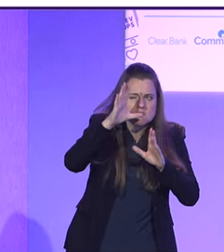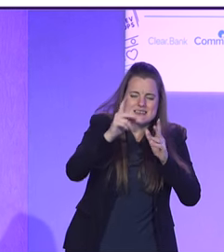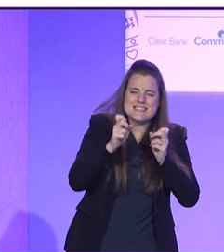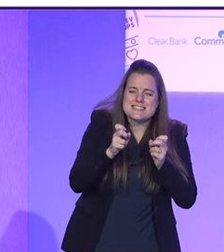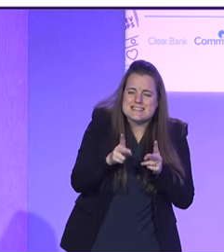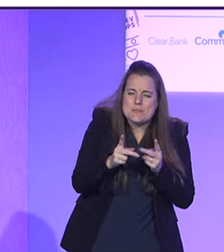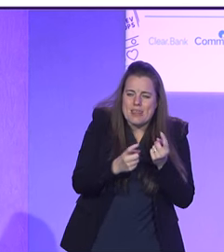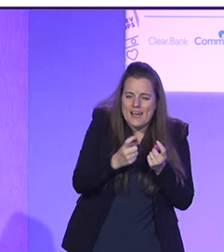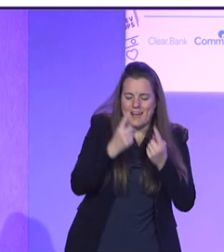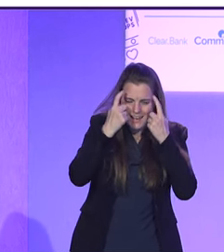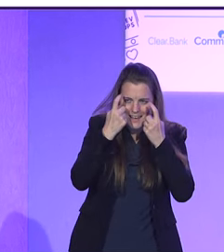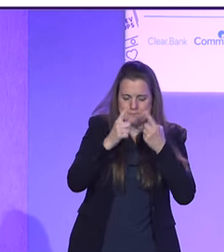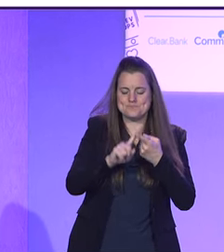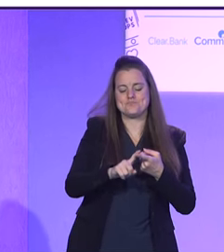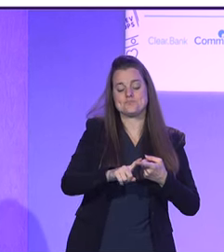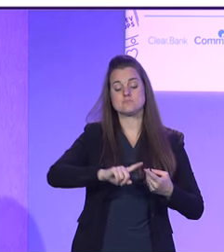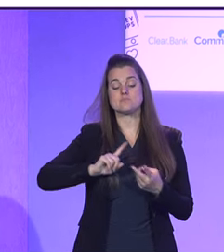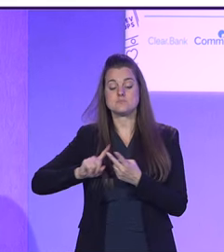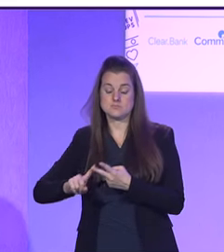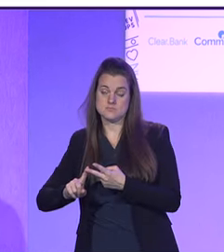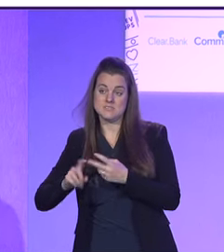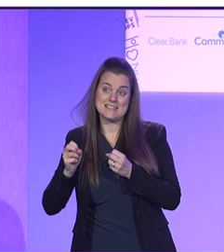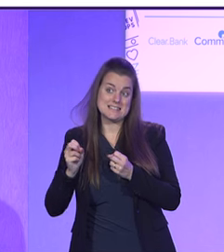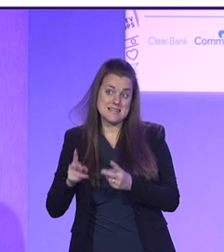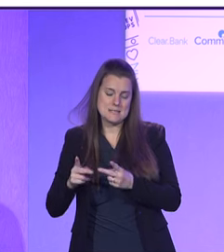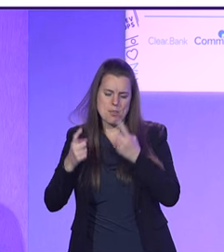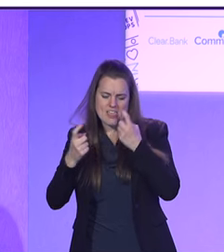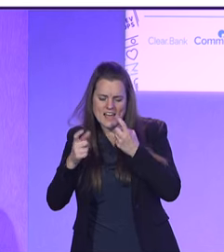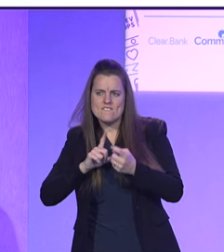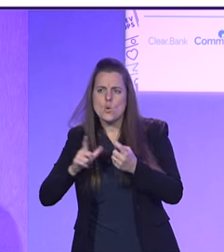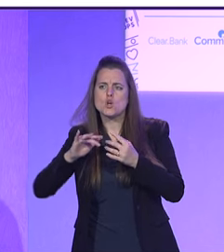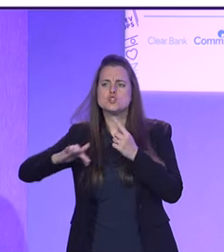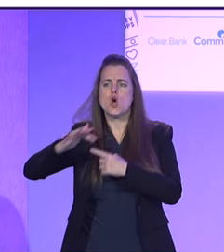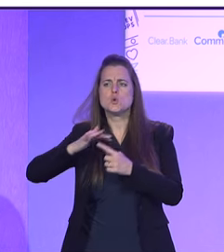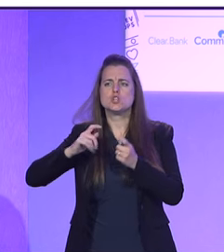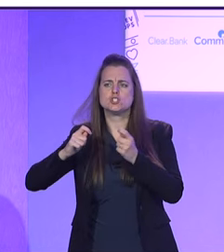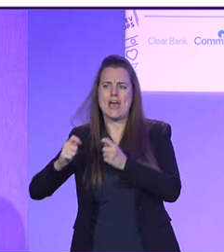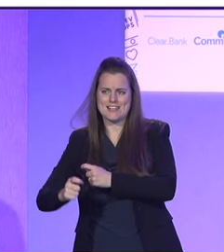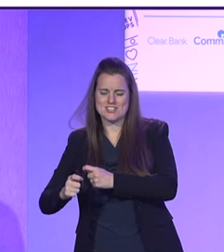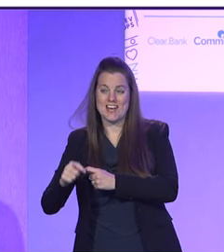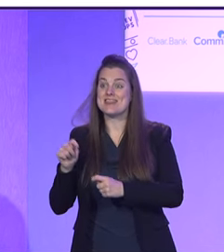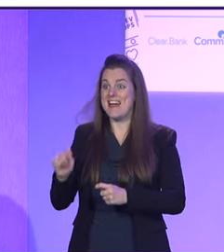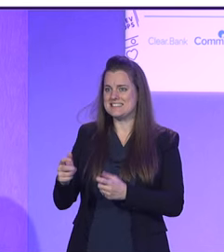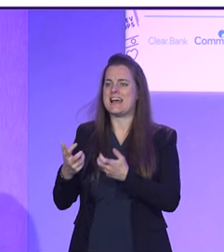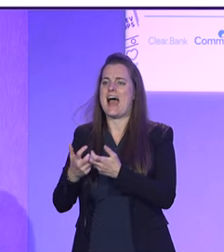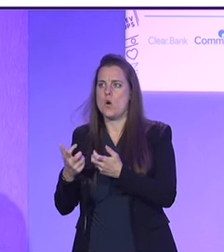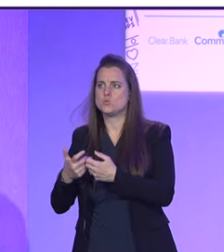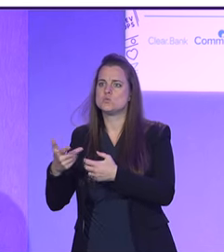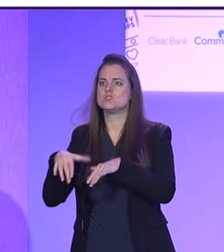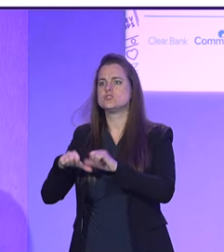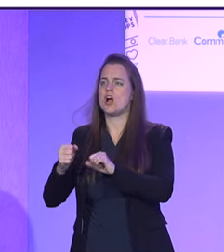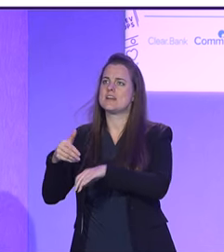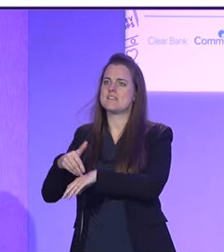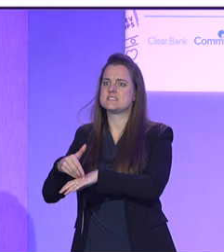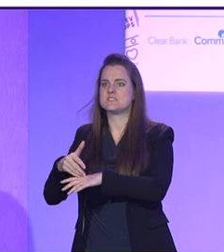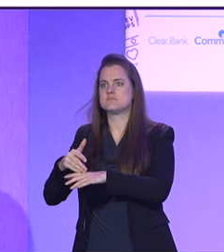Thinking for Social Change, which goes more into the processes of how to now start affecting systemic change. What are leverage